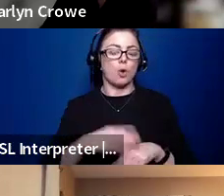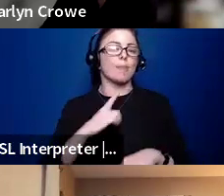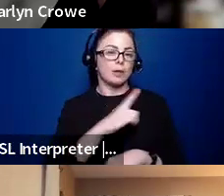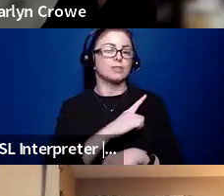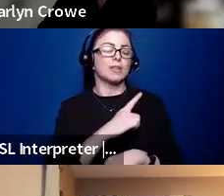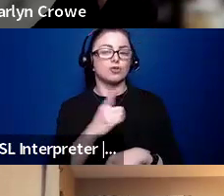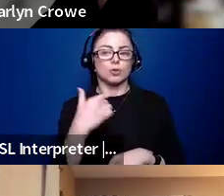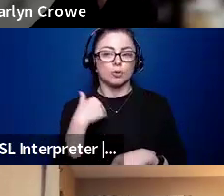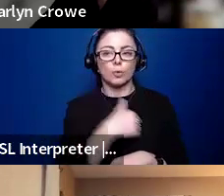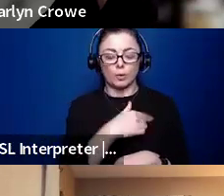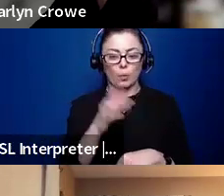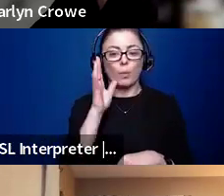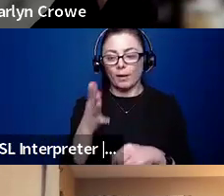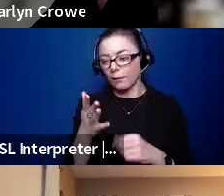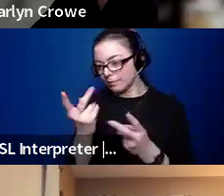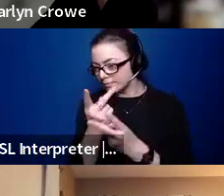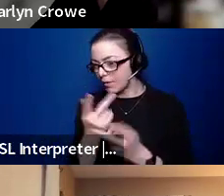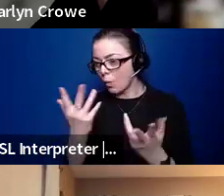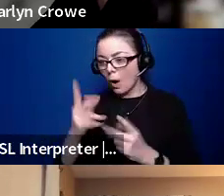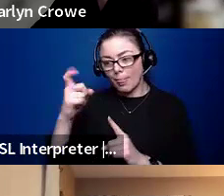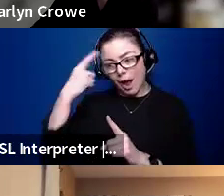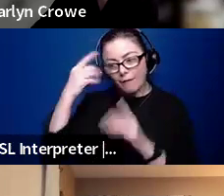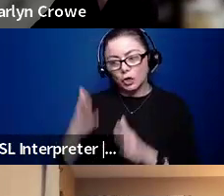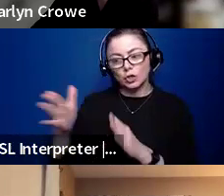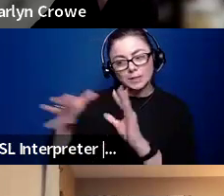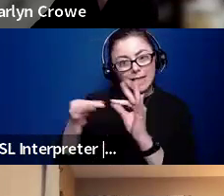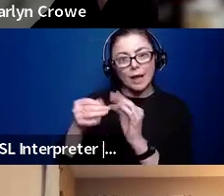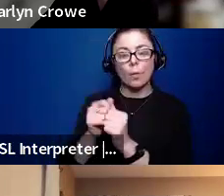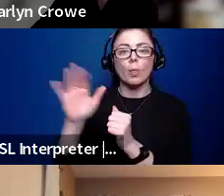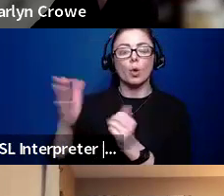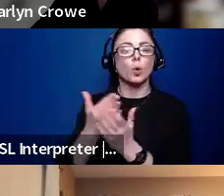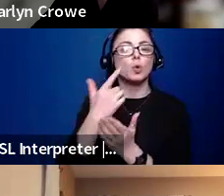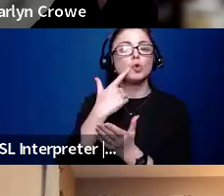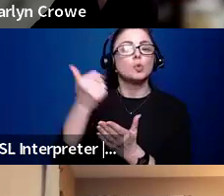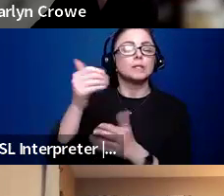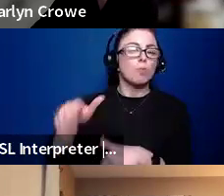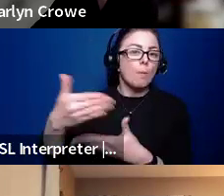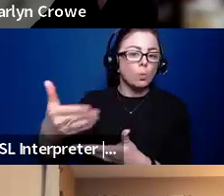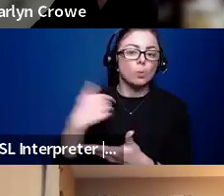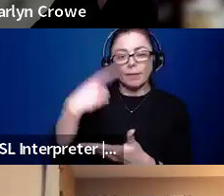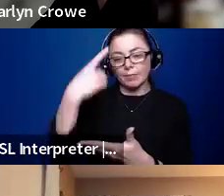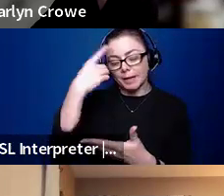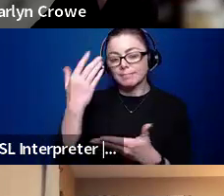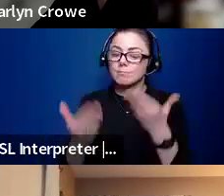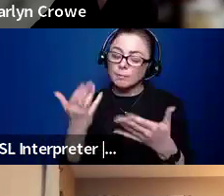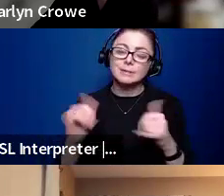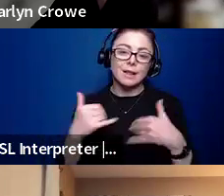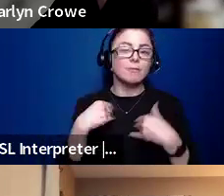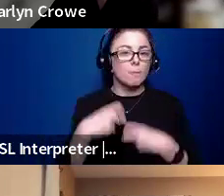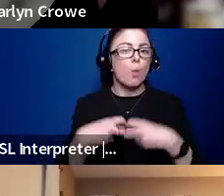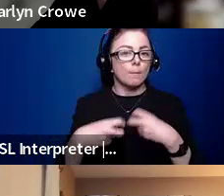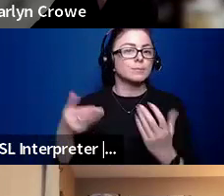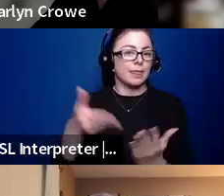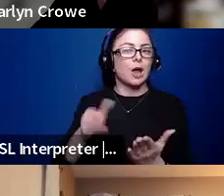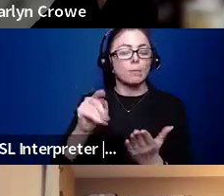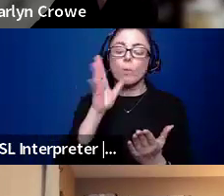of flesh out what the governor is saying in her newest proposal. I think there's probably still problems there, but we're going to